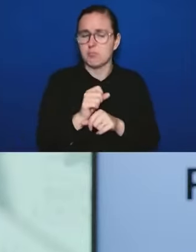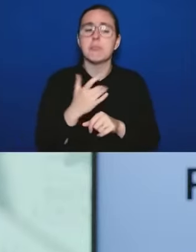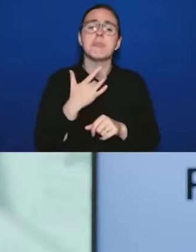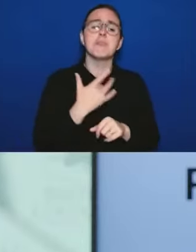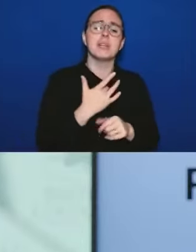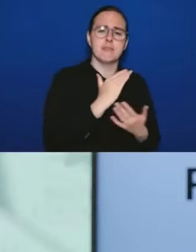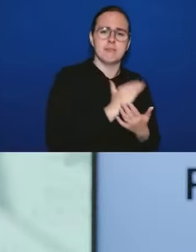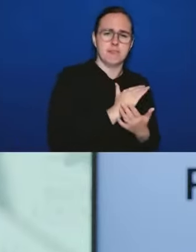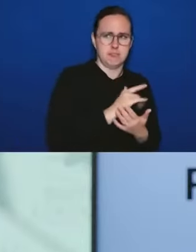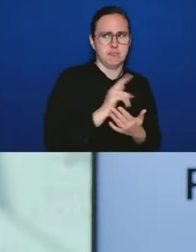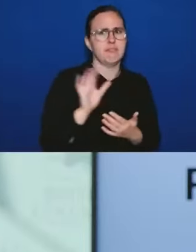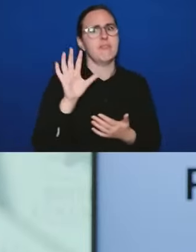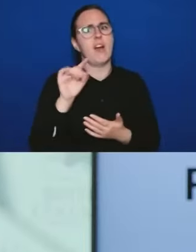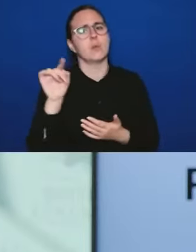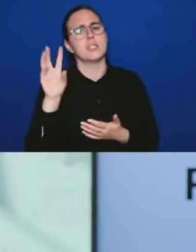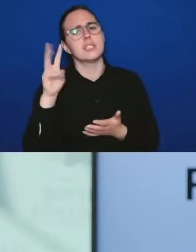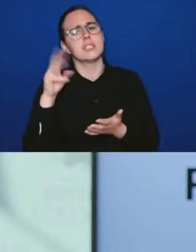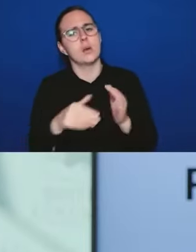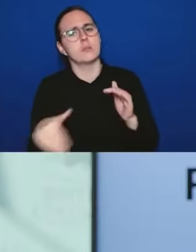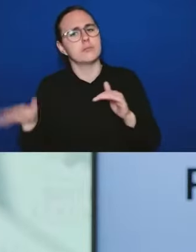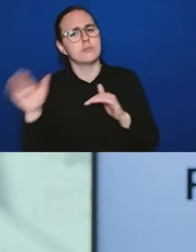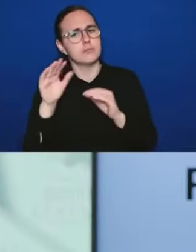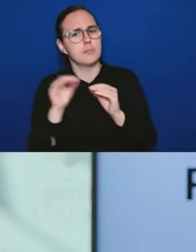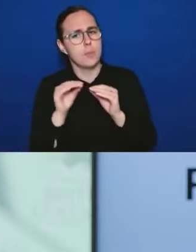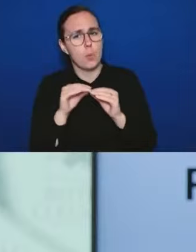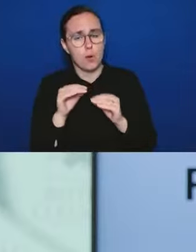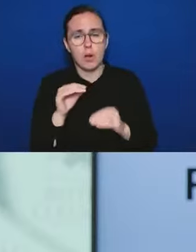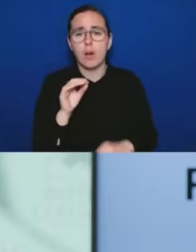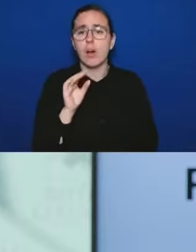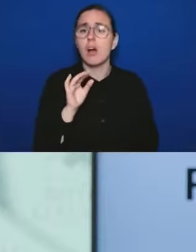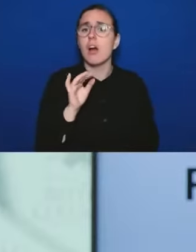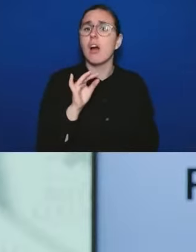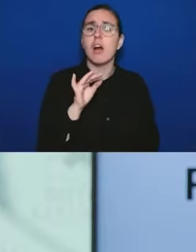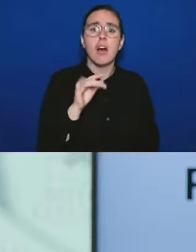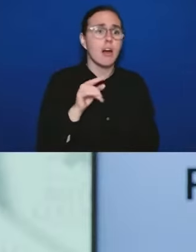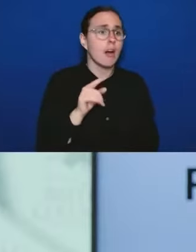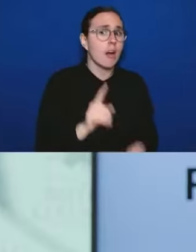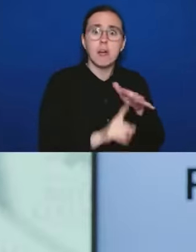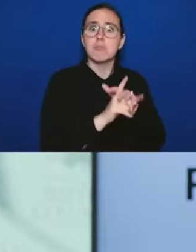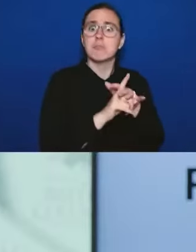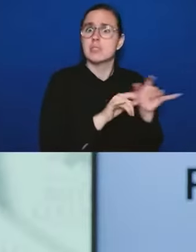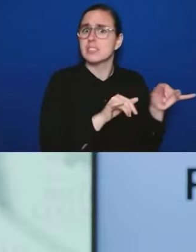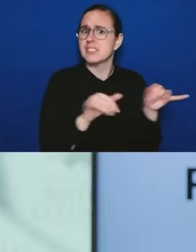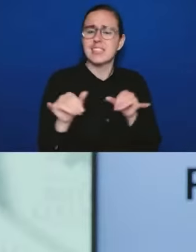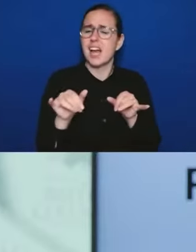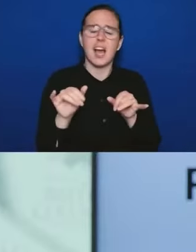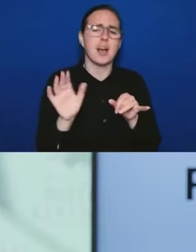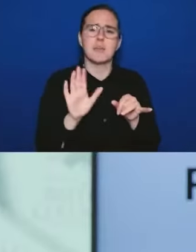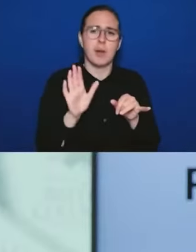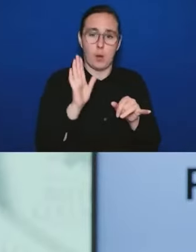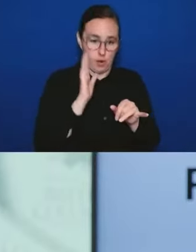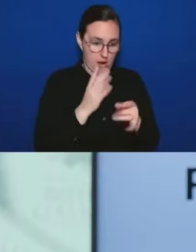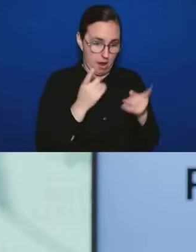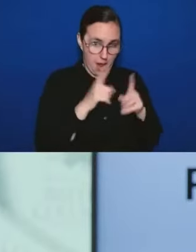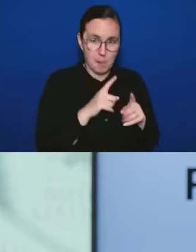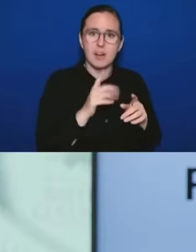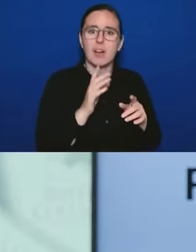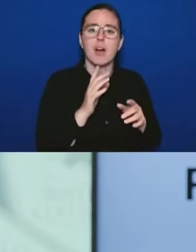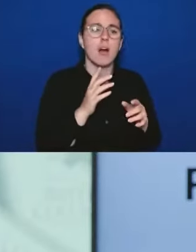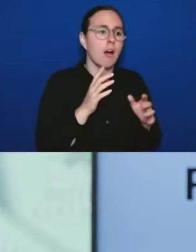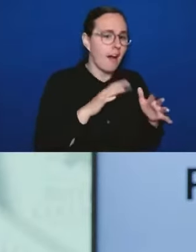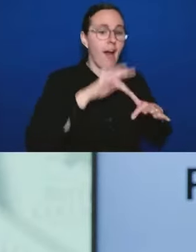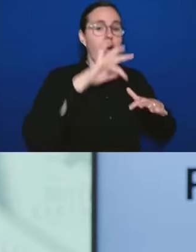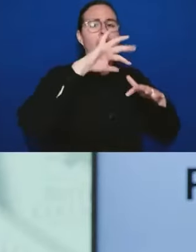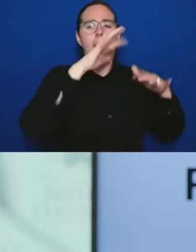in a uniform way. They'll happen inconsistently across things, and people are most affected in places where one or two people